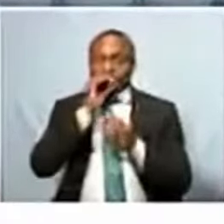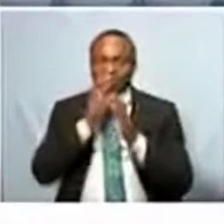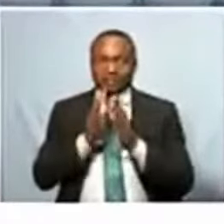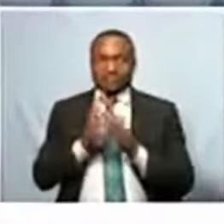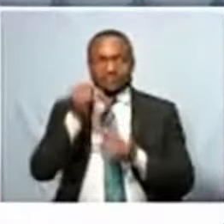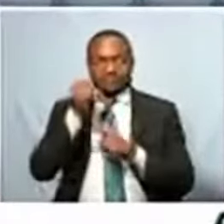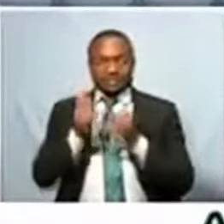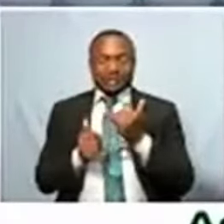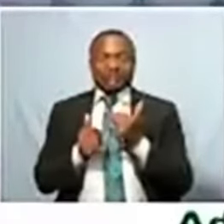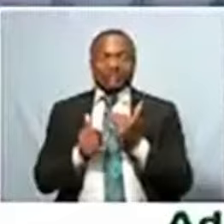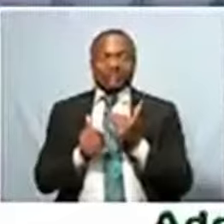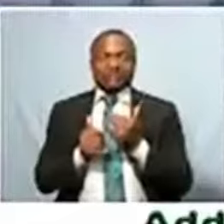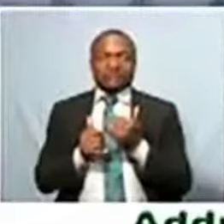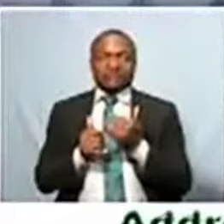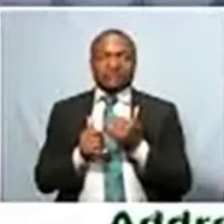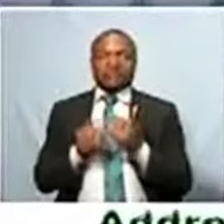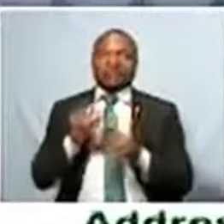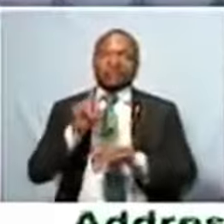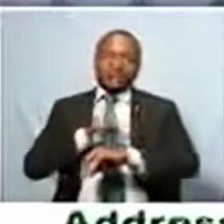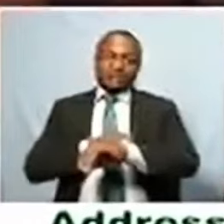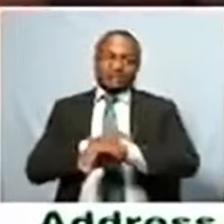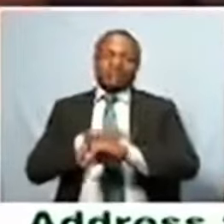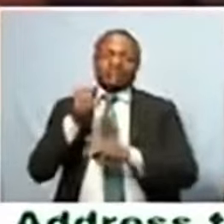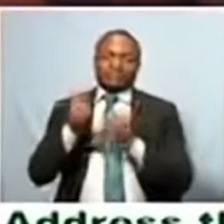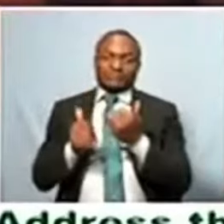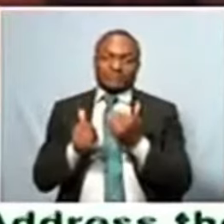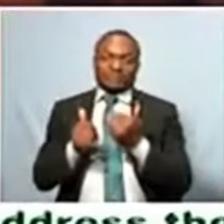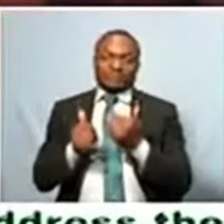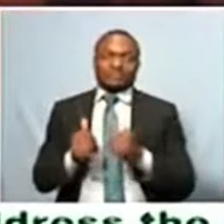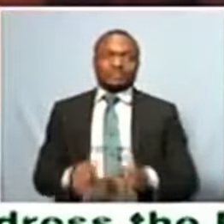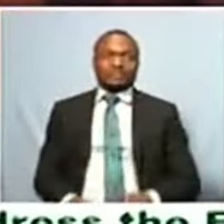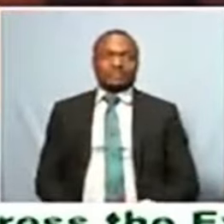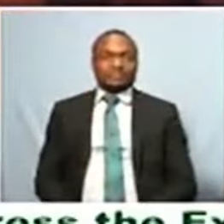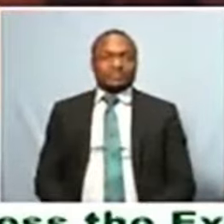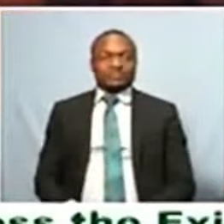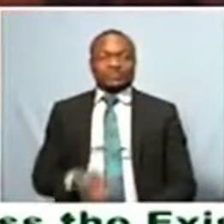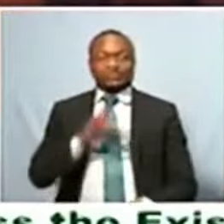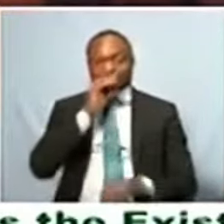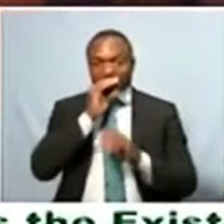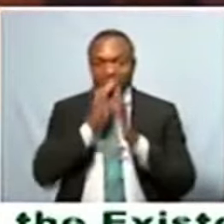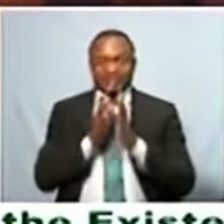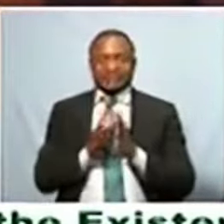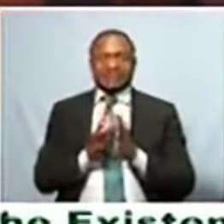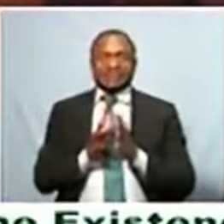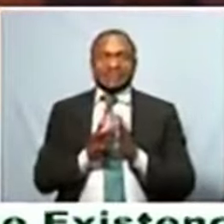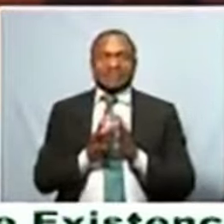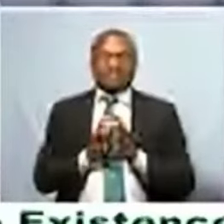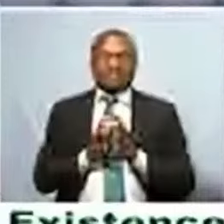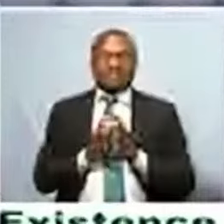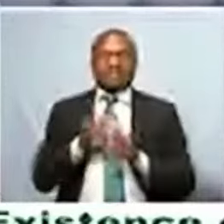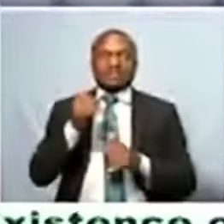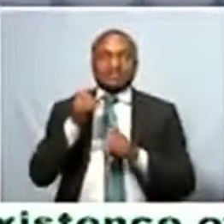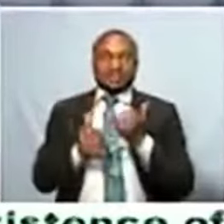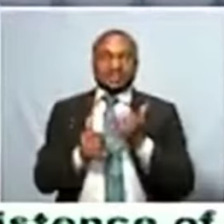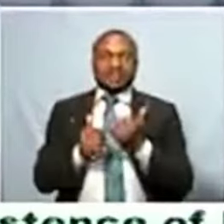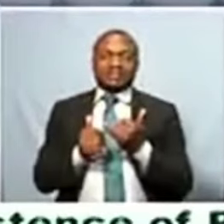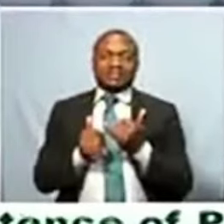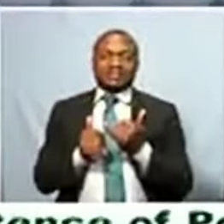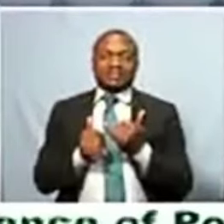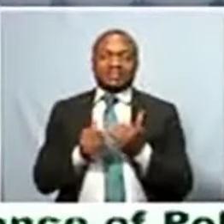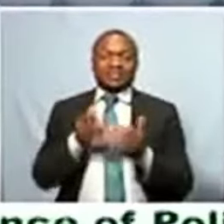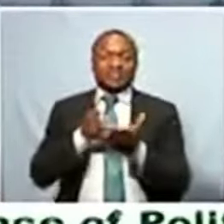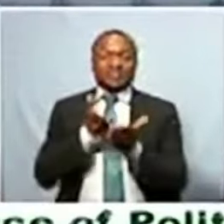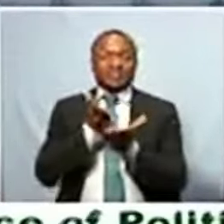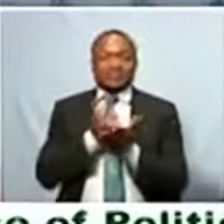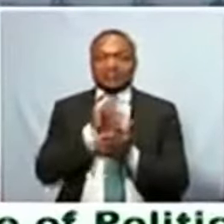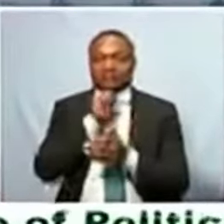in conclusion, I would want to say that, Madam Speaker, I conclude and say this